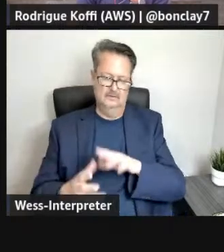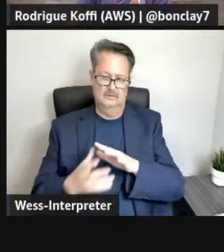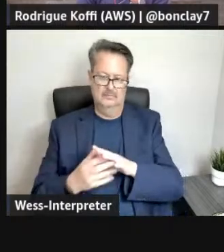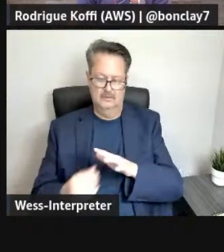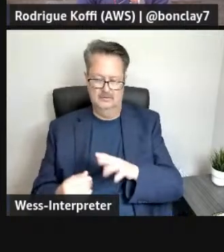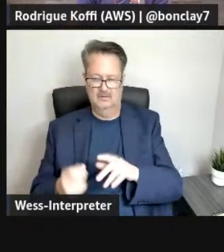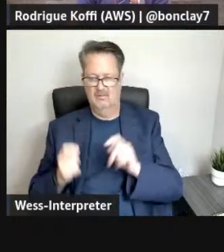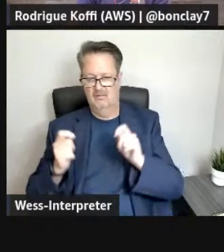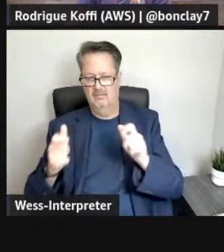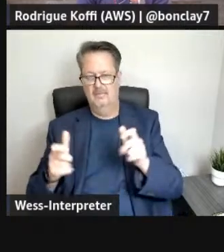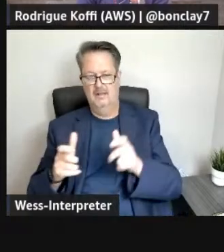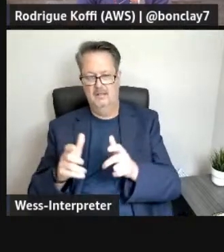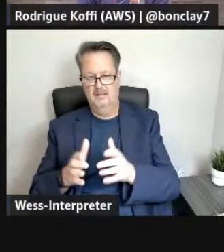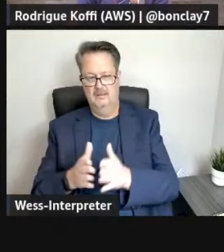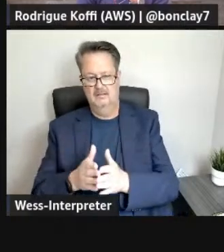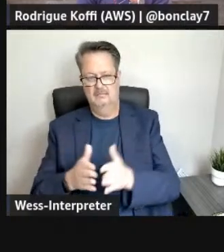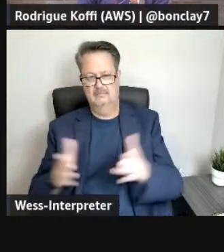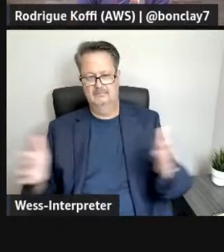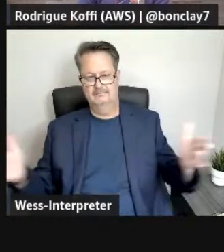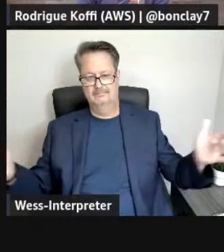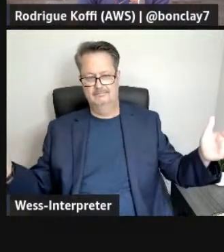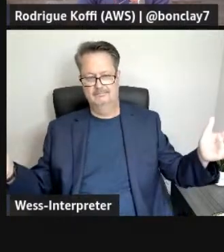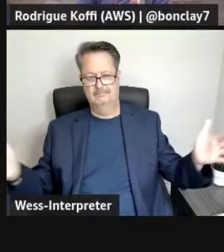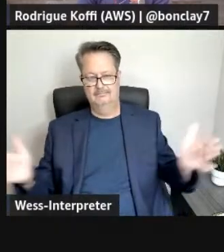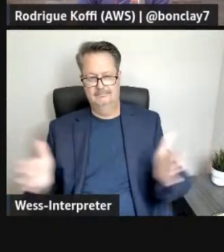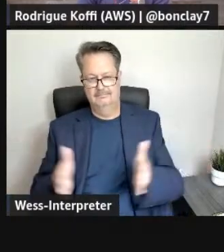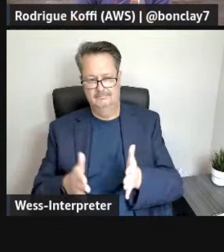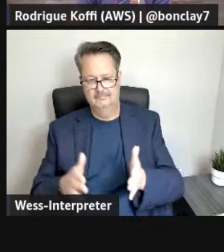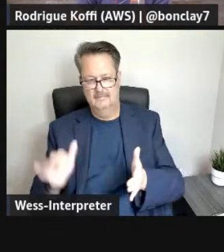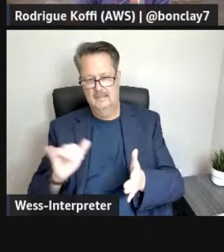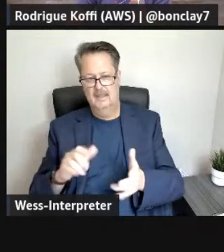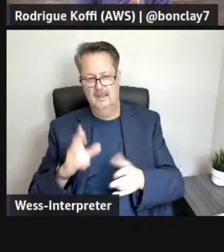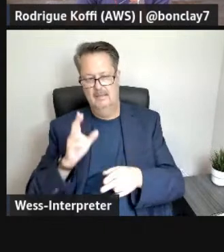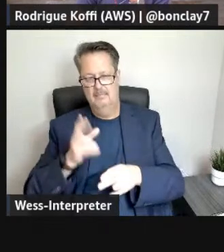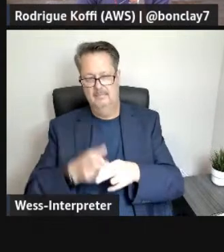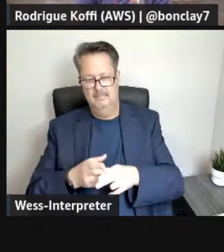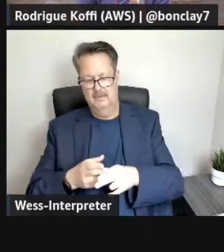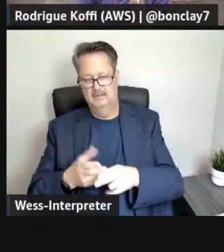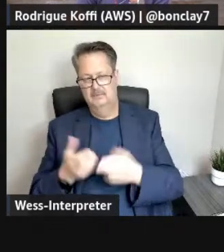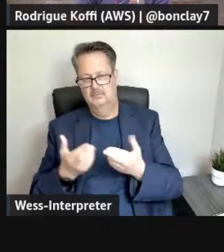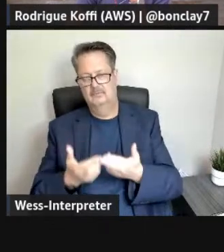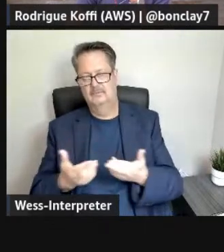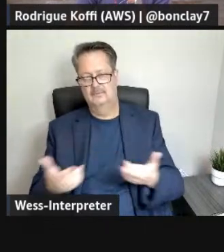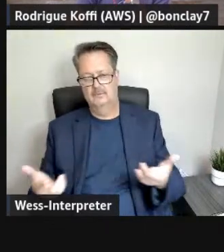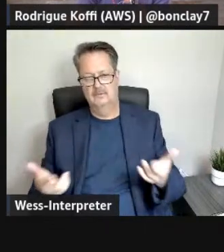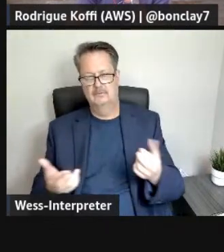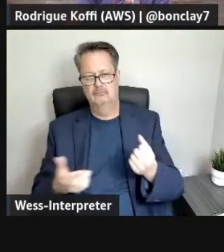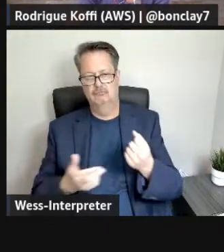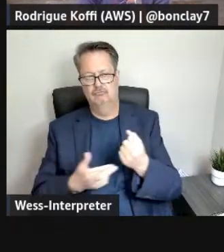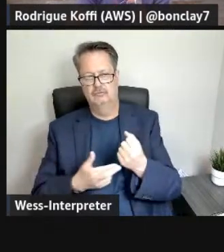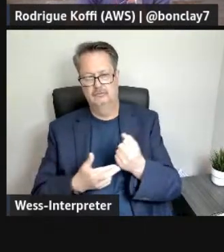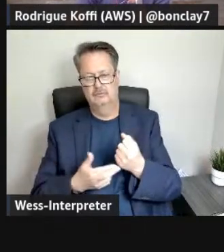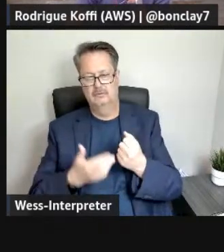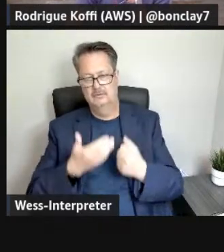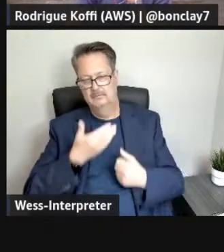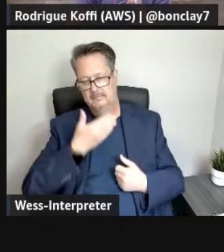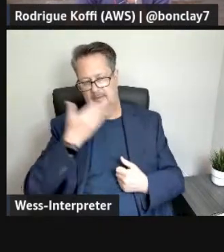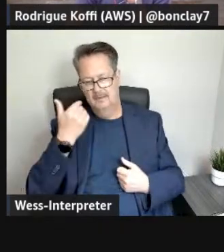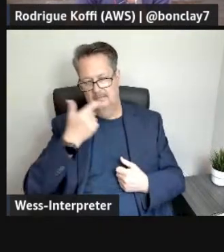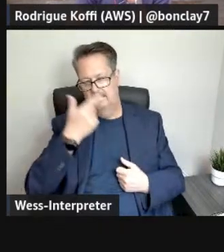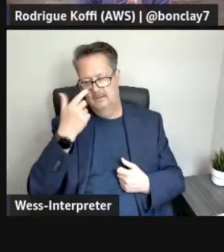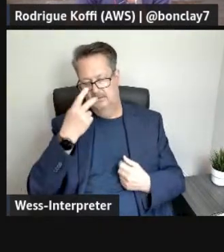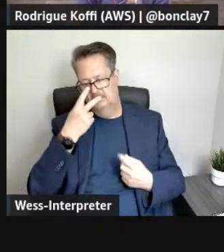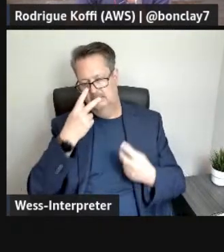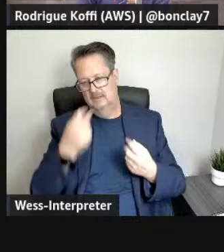you're also, like I mentioned before, the resource utilization is better because you are going to understand how much resources